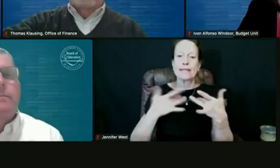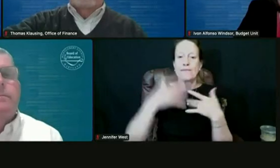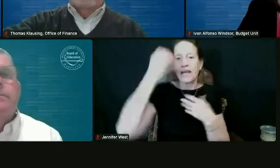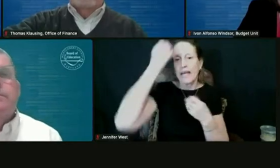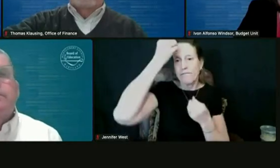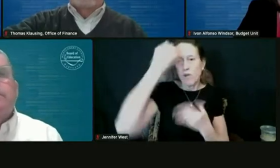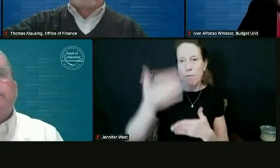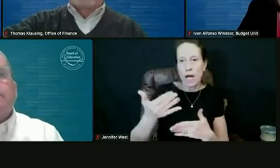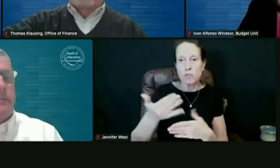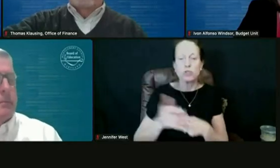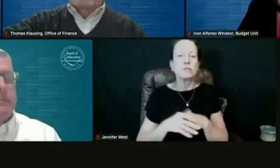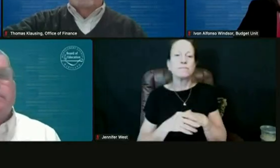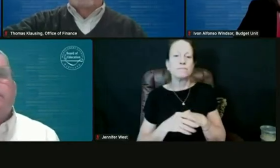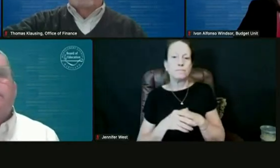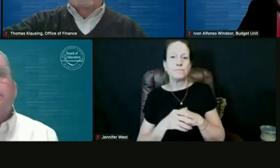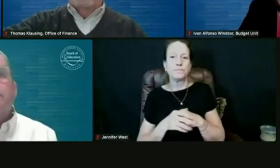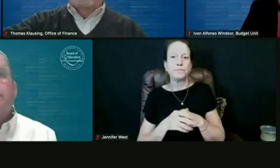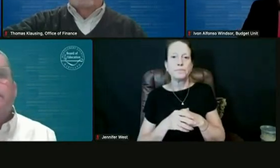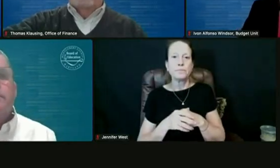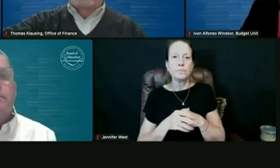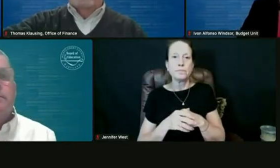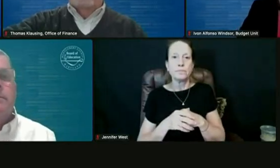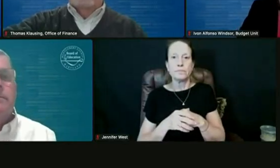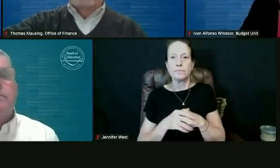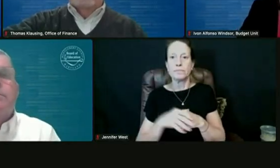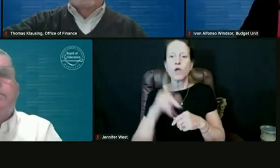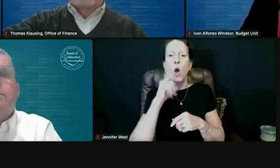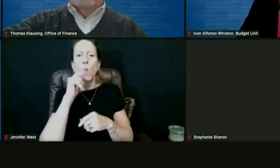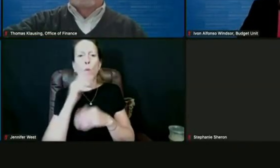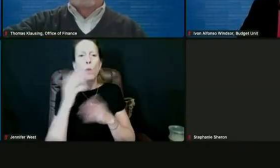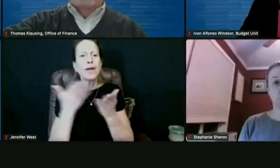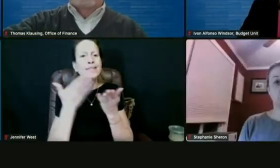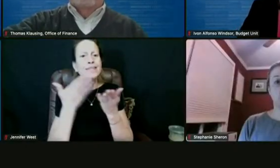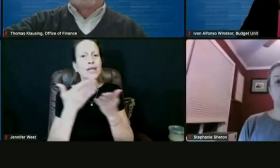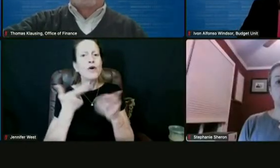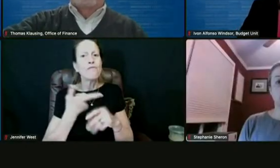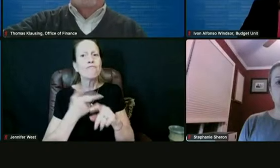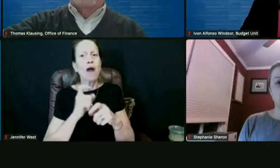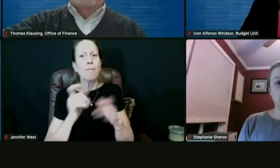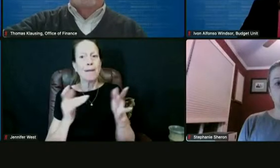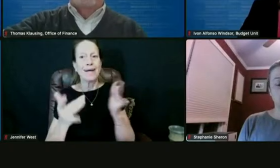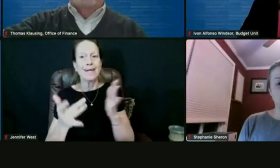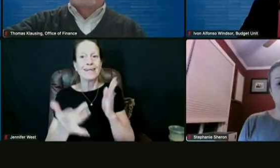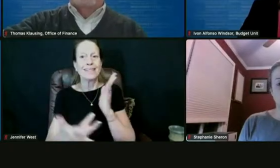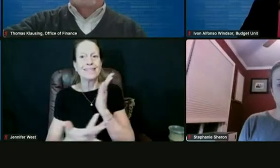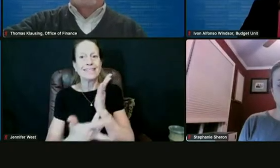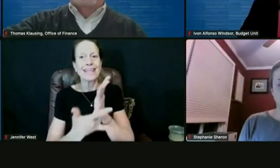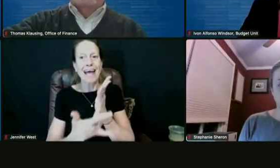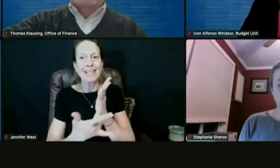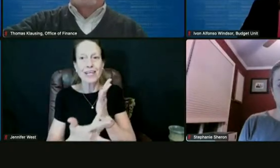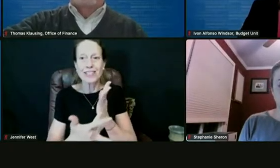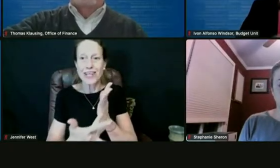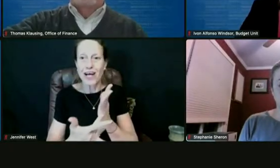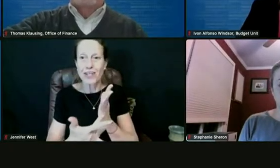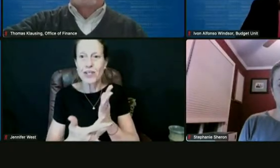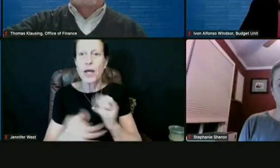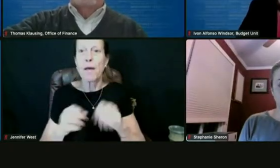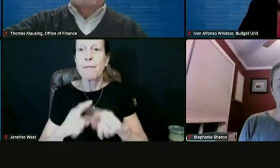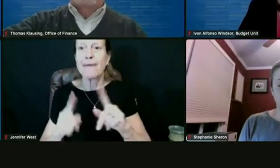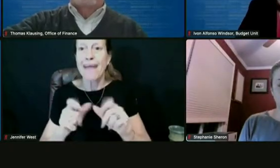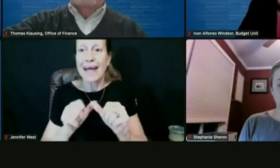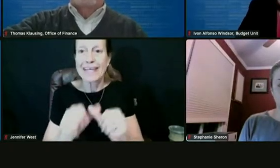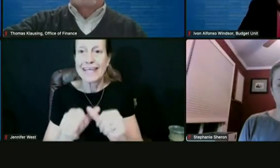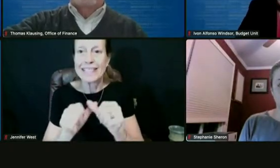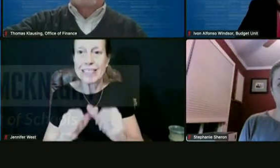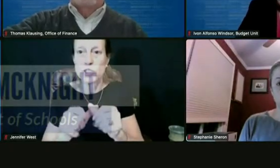So I am not sure who we have from technology that can get into the details of that, but I will say that continues to be a priority for us. I